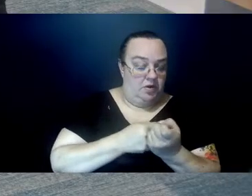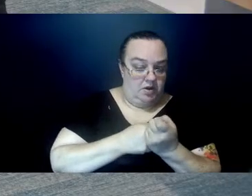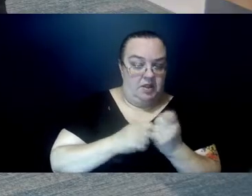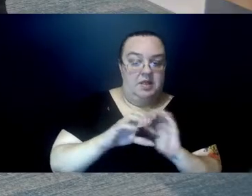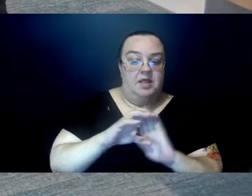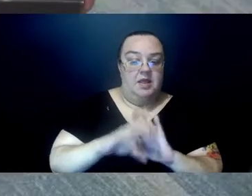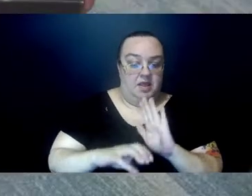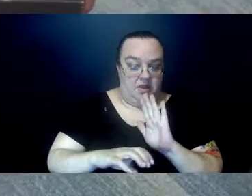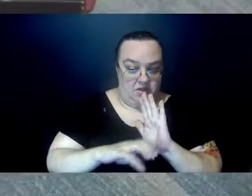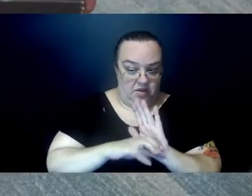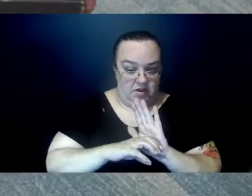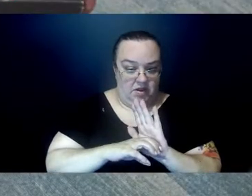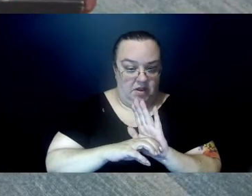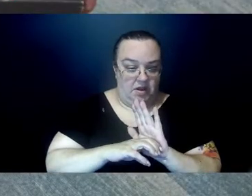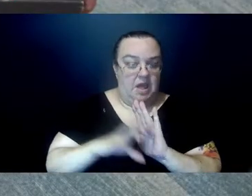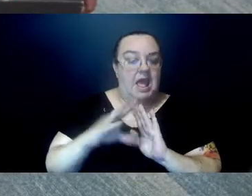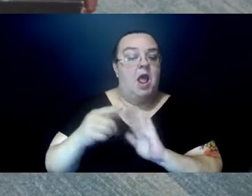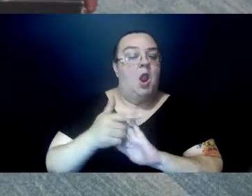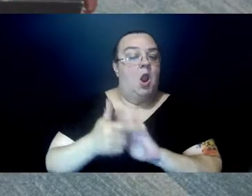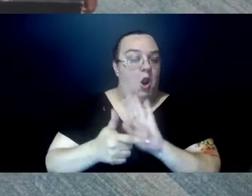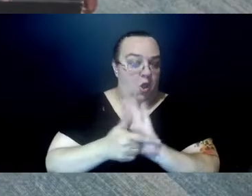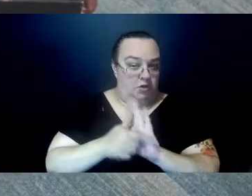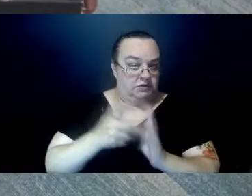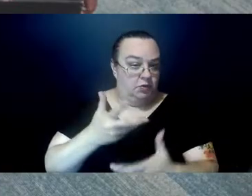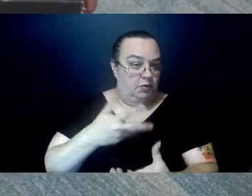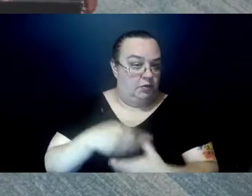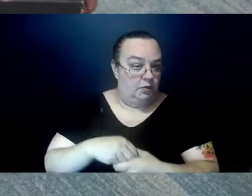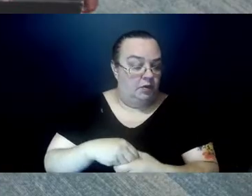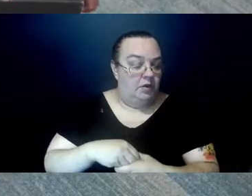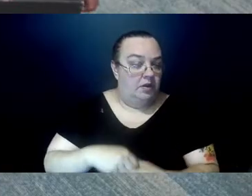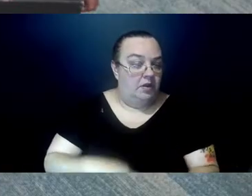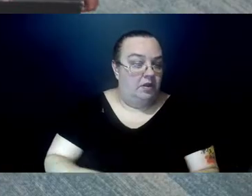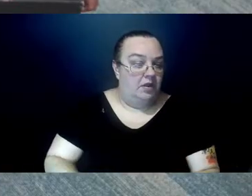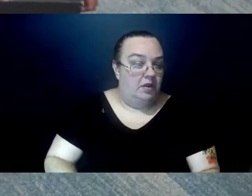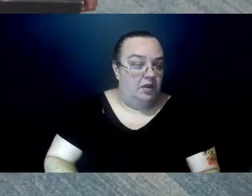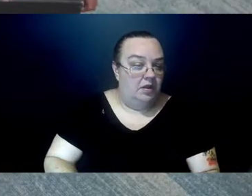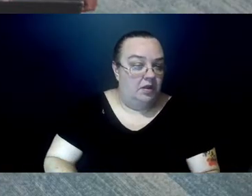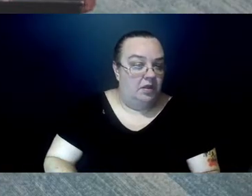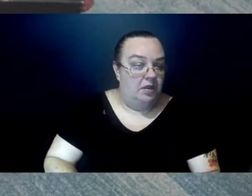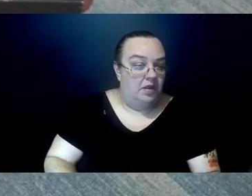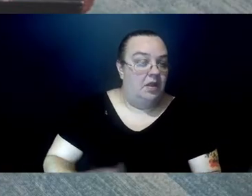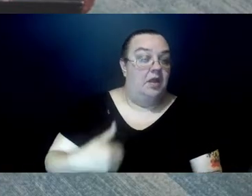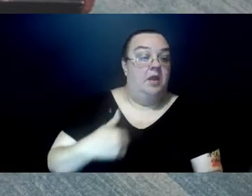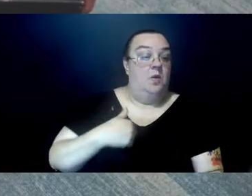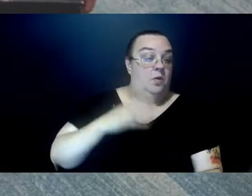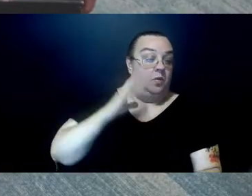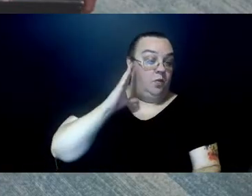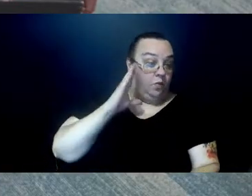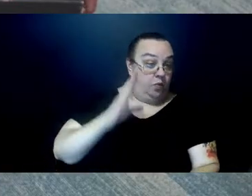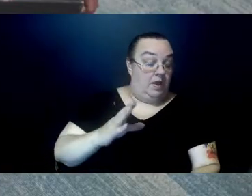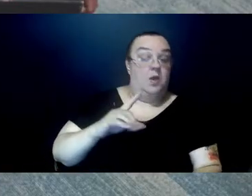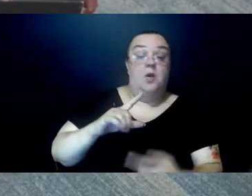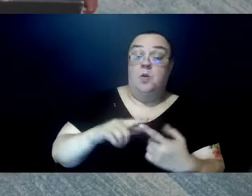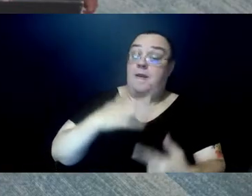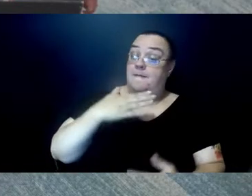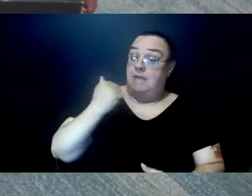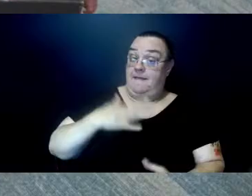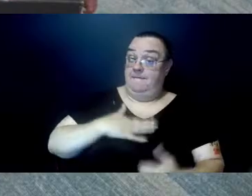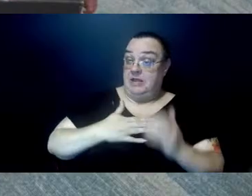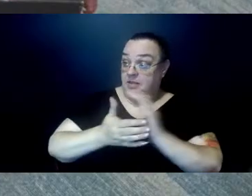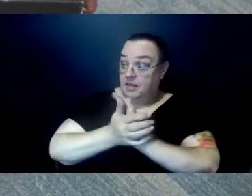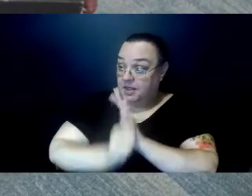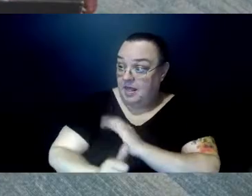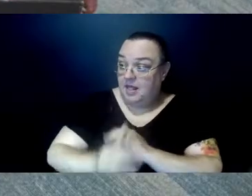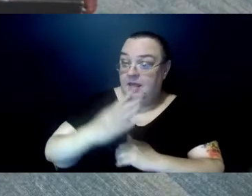support the Constitution and laws thereof. I will, to the best of my skill and judgment, I will, to the best of my skill and judgment,